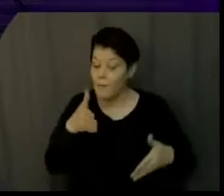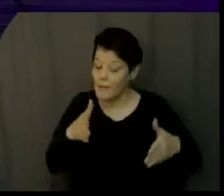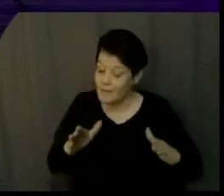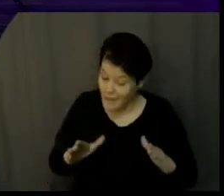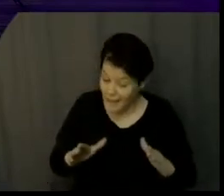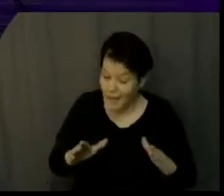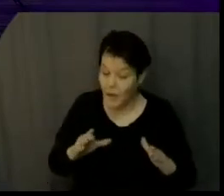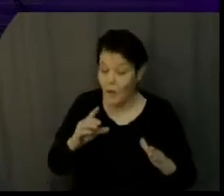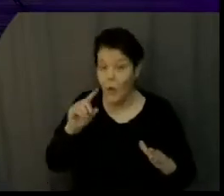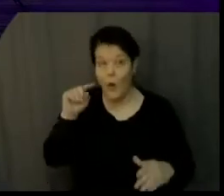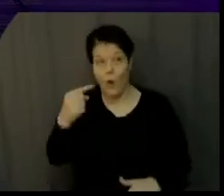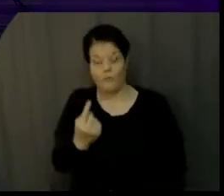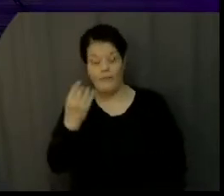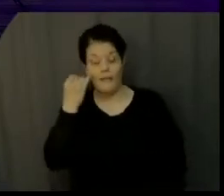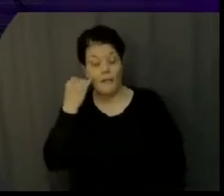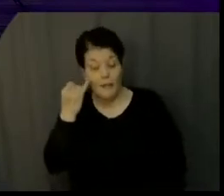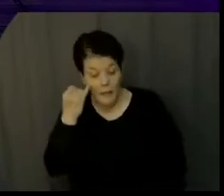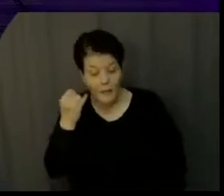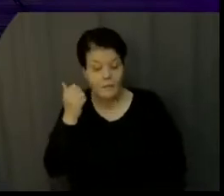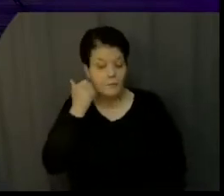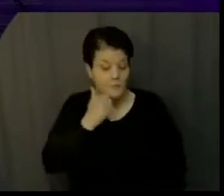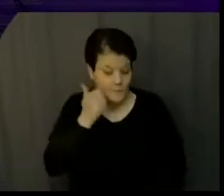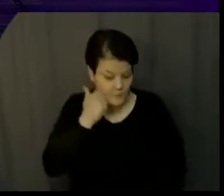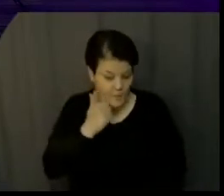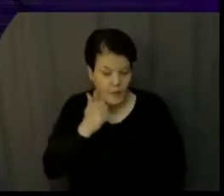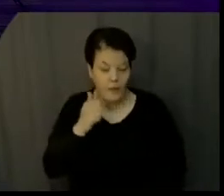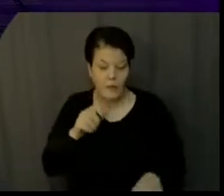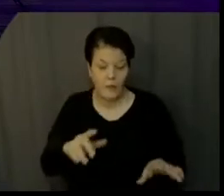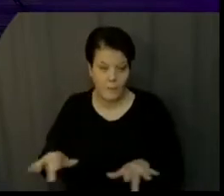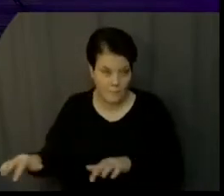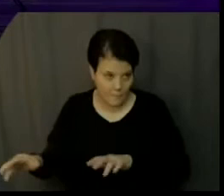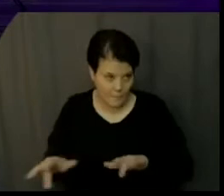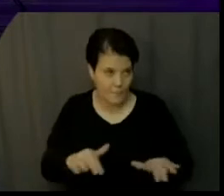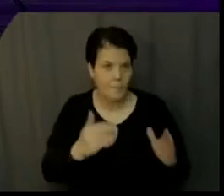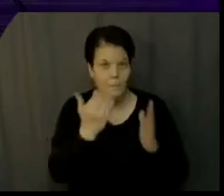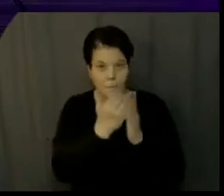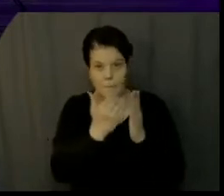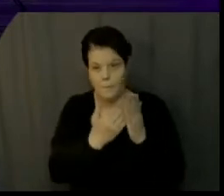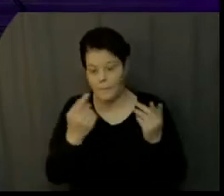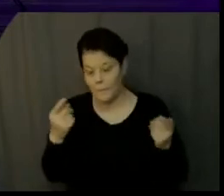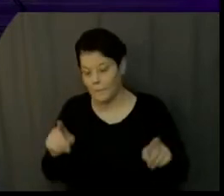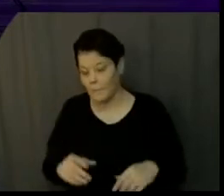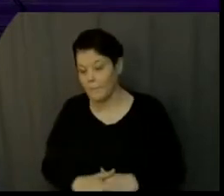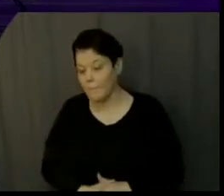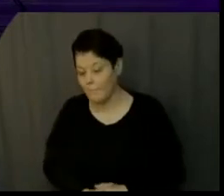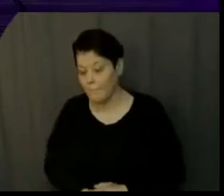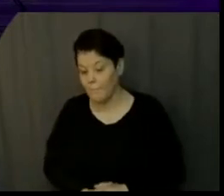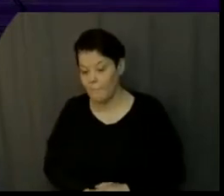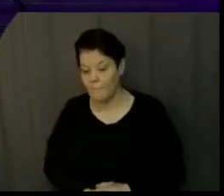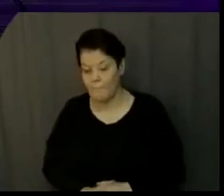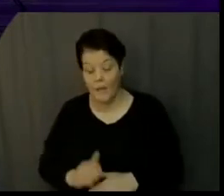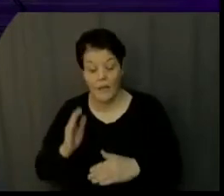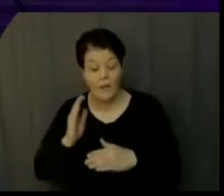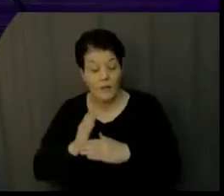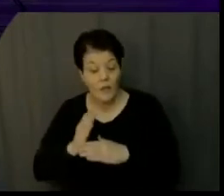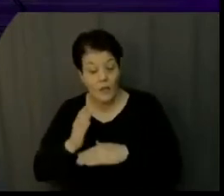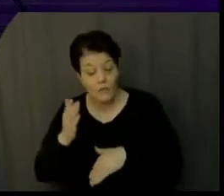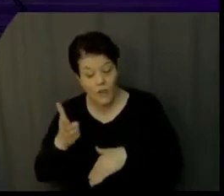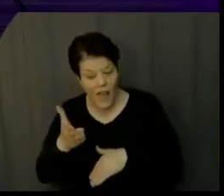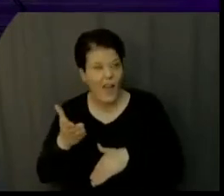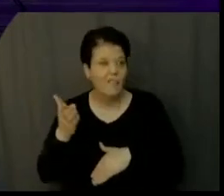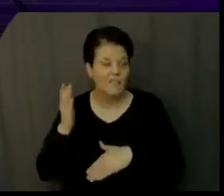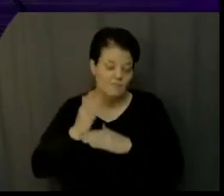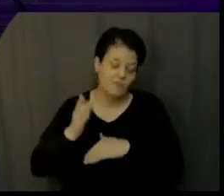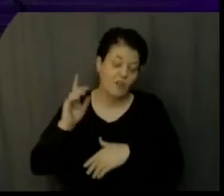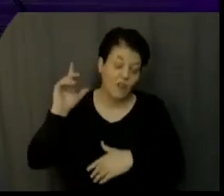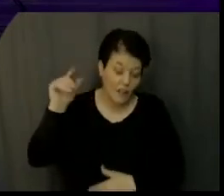football. And he said, I would practice a lot under my mom's watchful eye, right? He said, I had to do